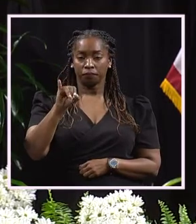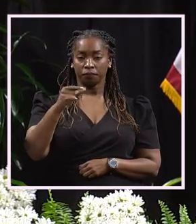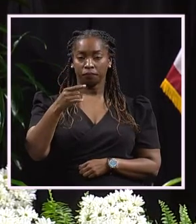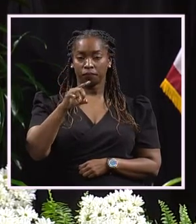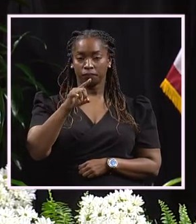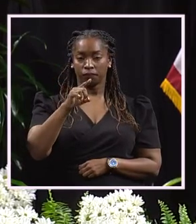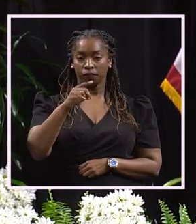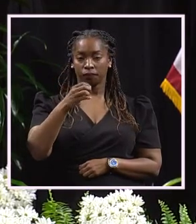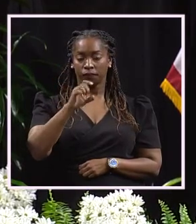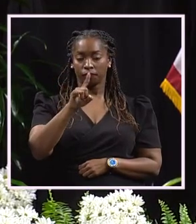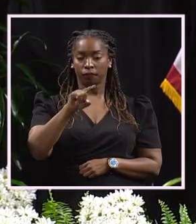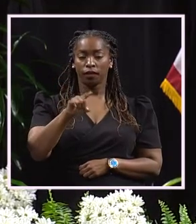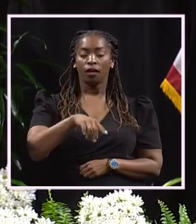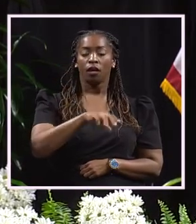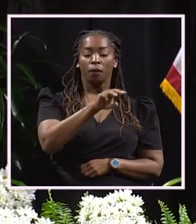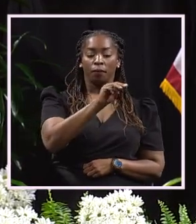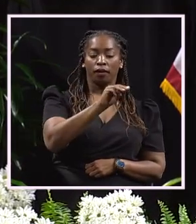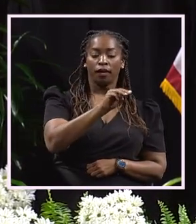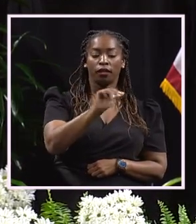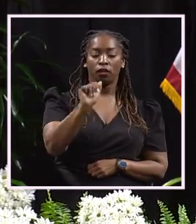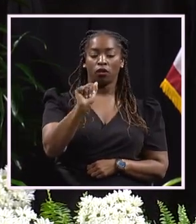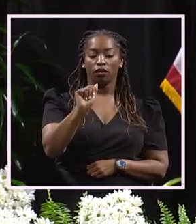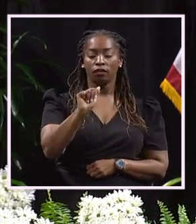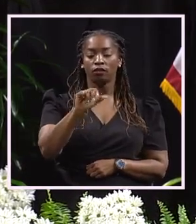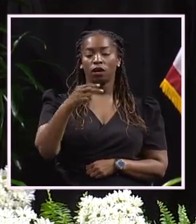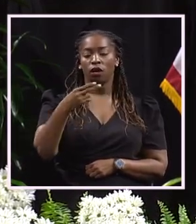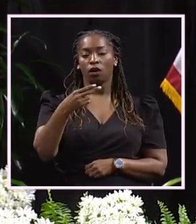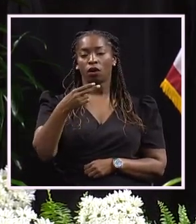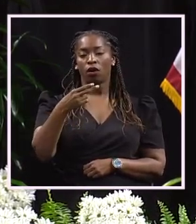Michaela Bernice Hernandez, magna cum laude,